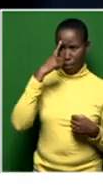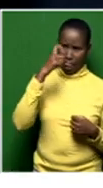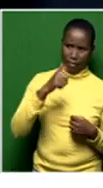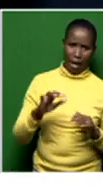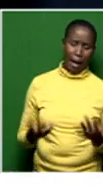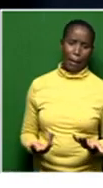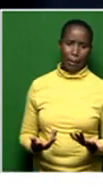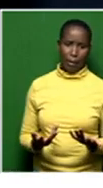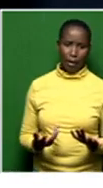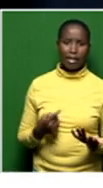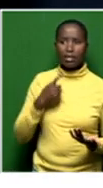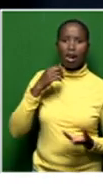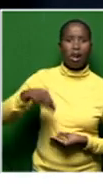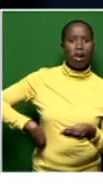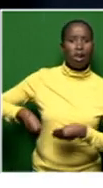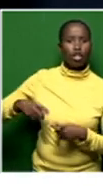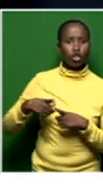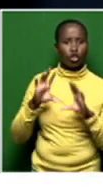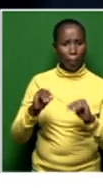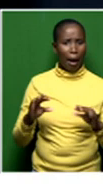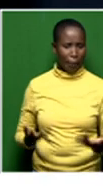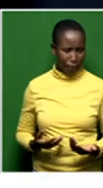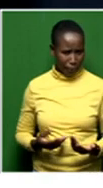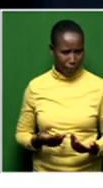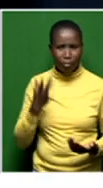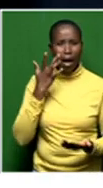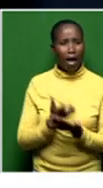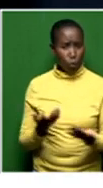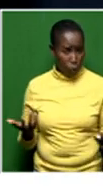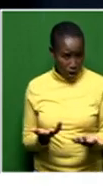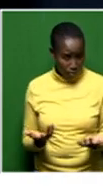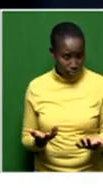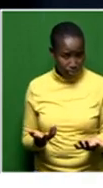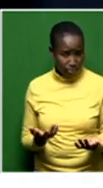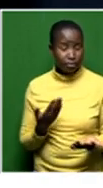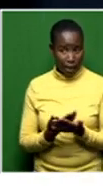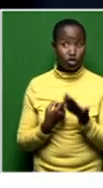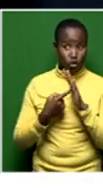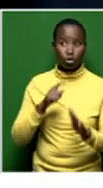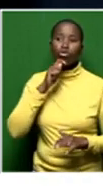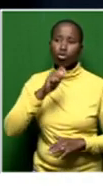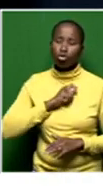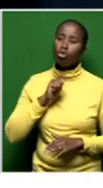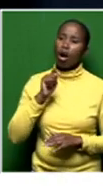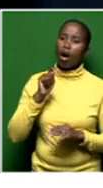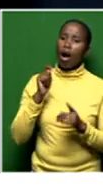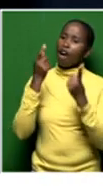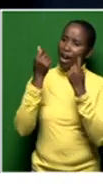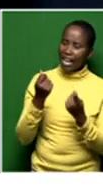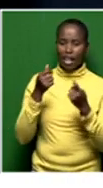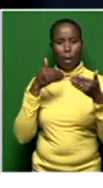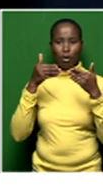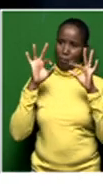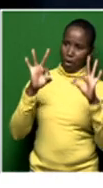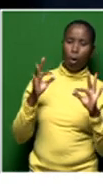that the looting has stopped? What evidence is there to demonstrate that there is actual proper financial management